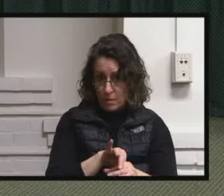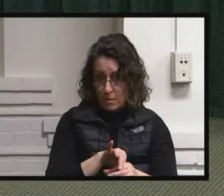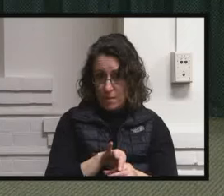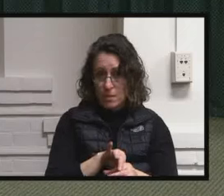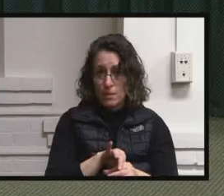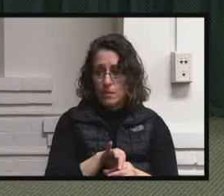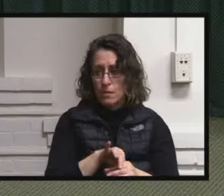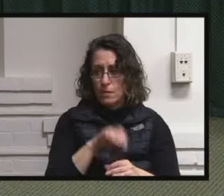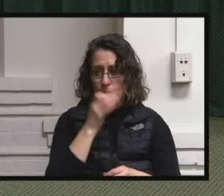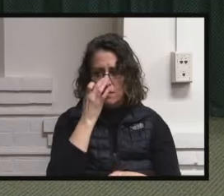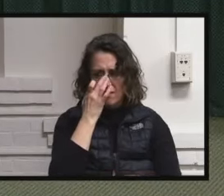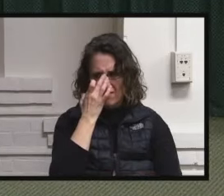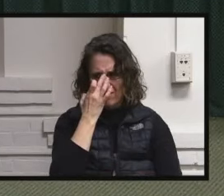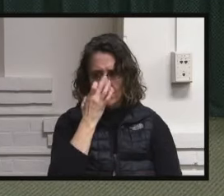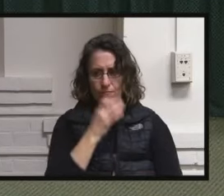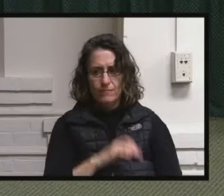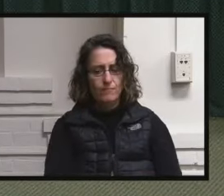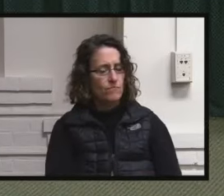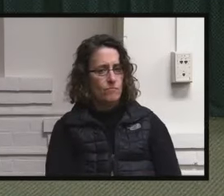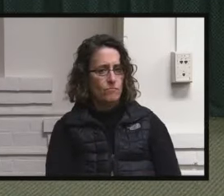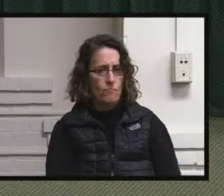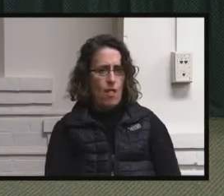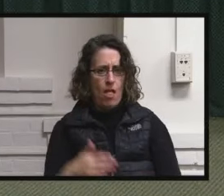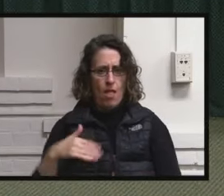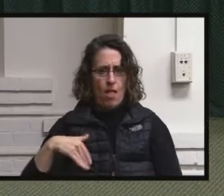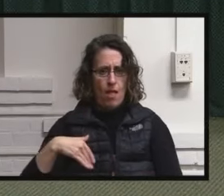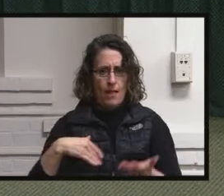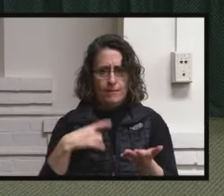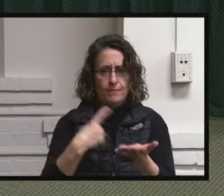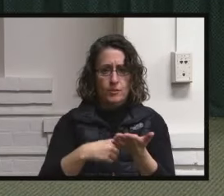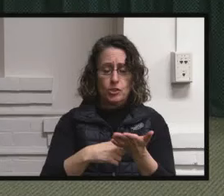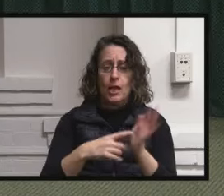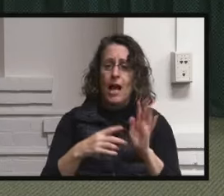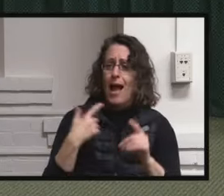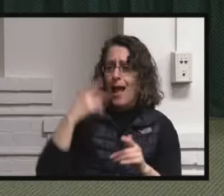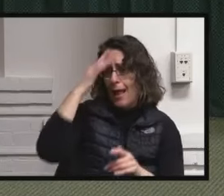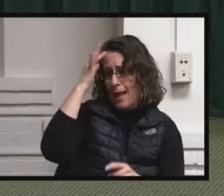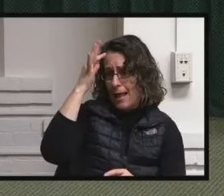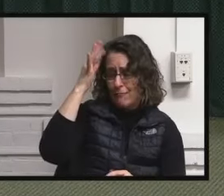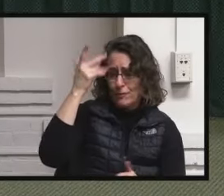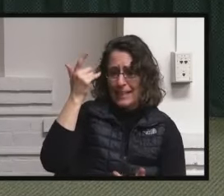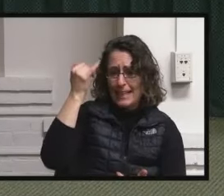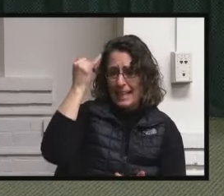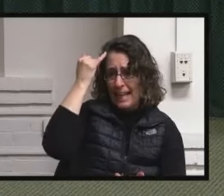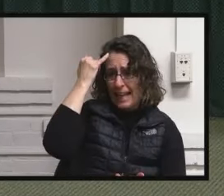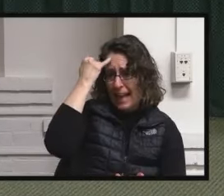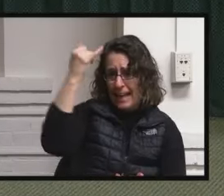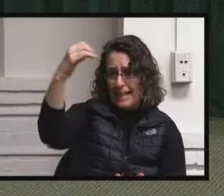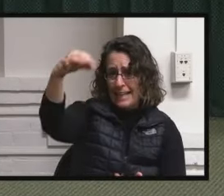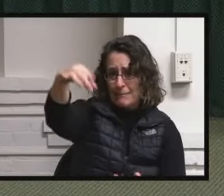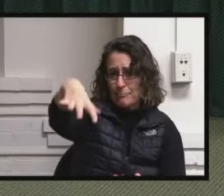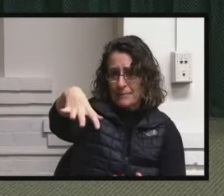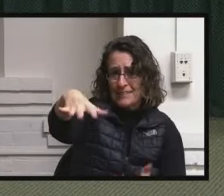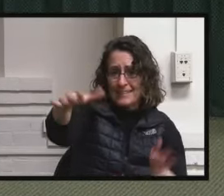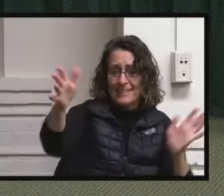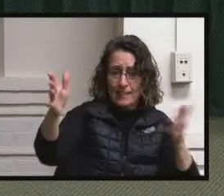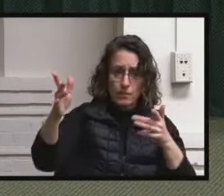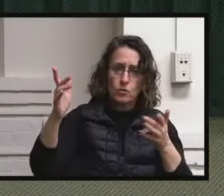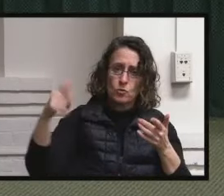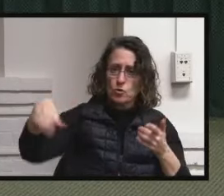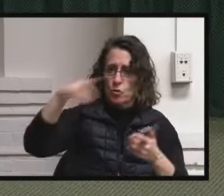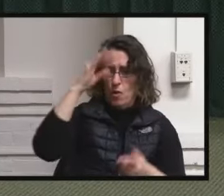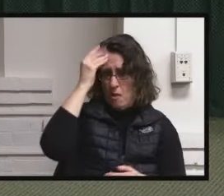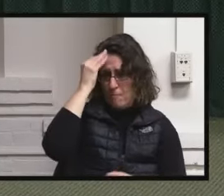Well, we haven't thought it. We haven't talked about it. Okay. I'm presenting an idea for the first time today that gives us a little bit of time with a little bit of a